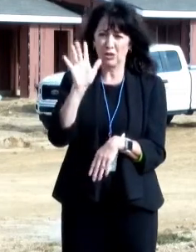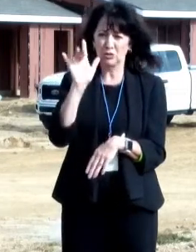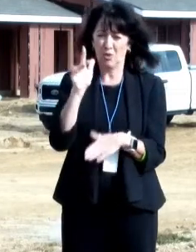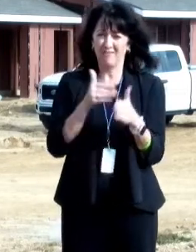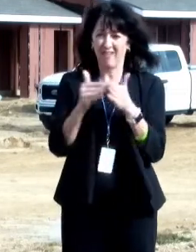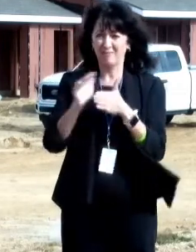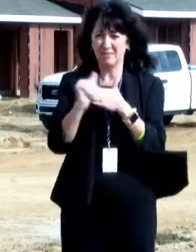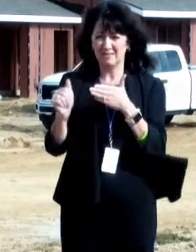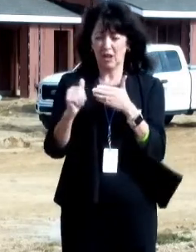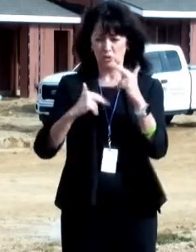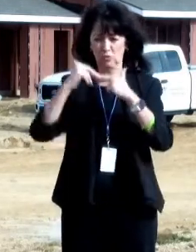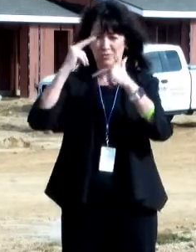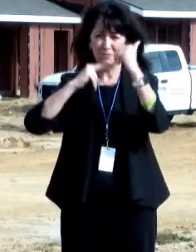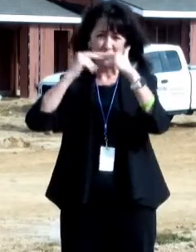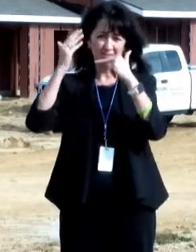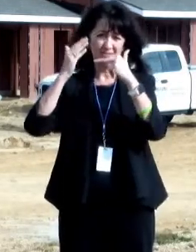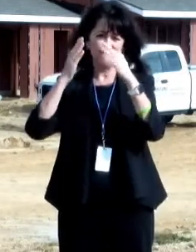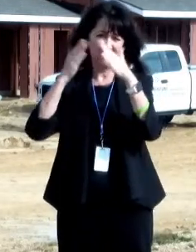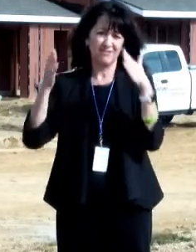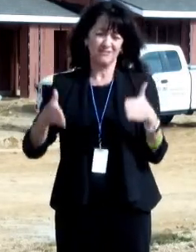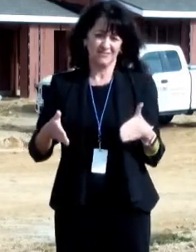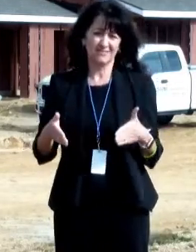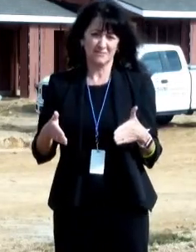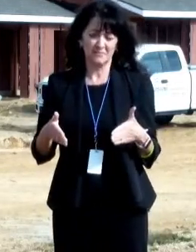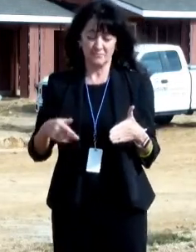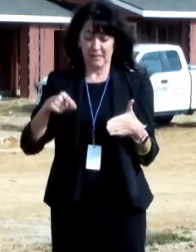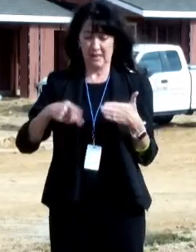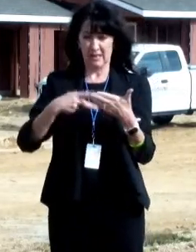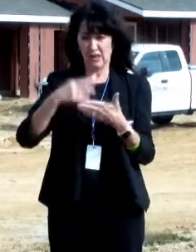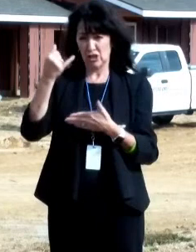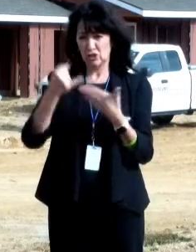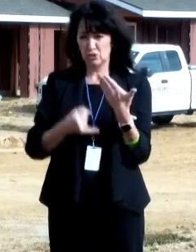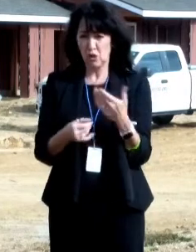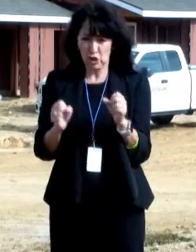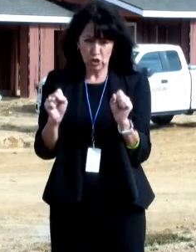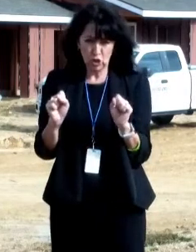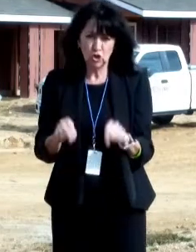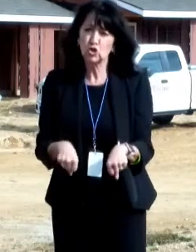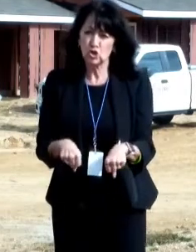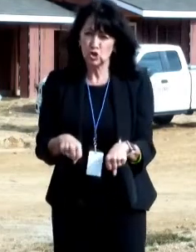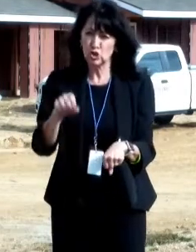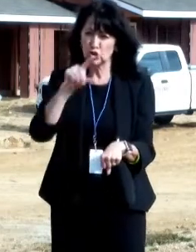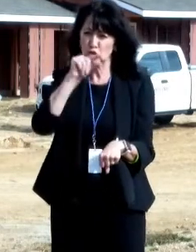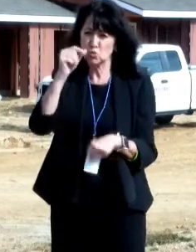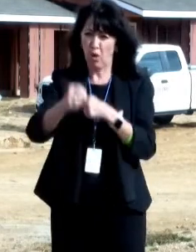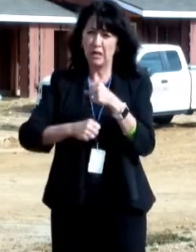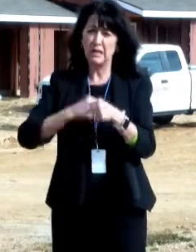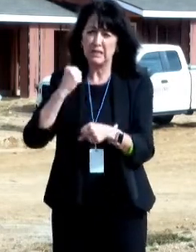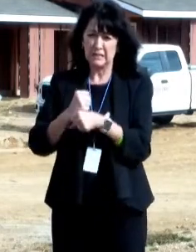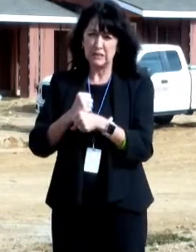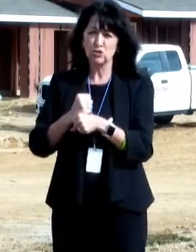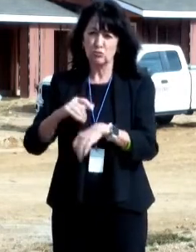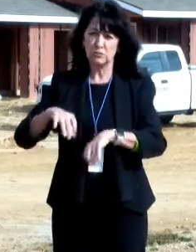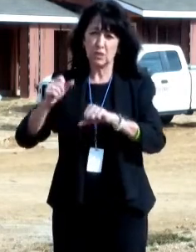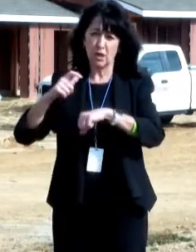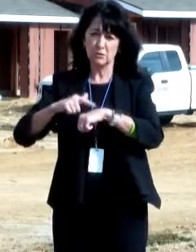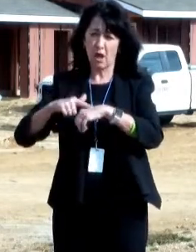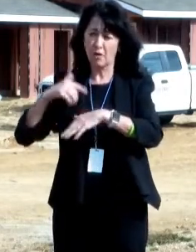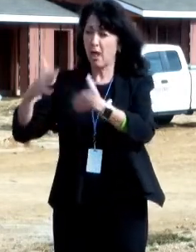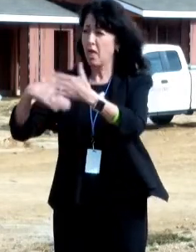housing. The fact that this project could have taken maybe 20 years, and it was